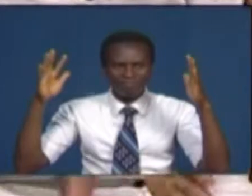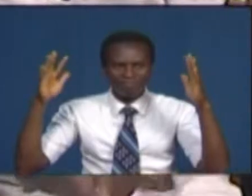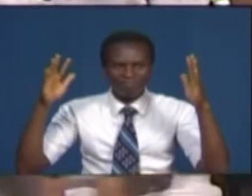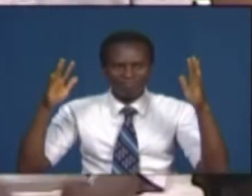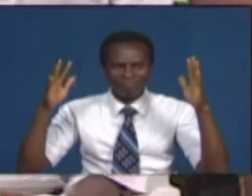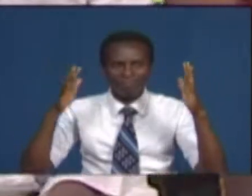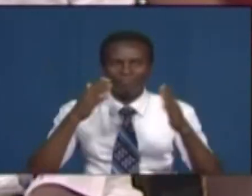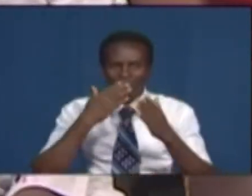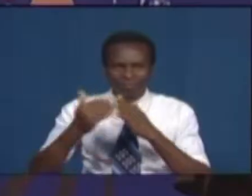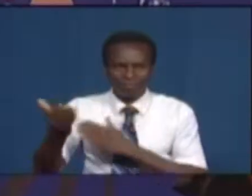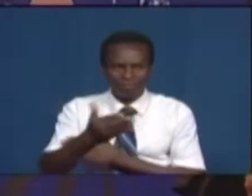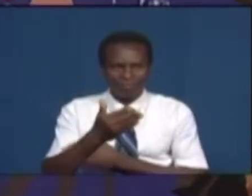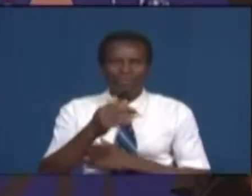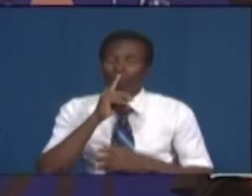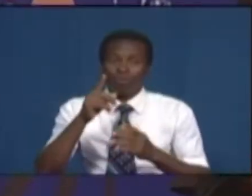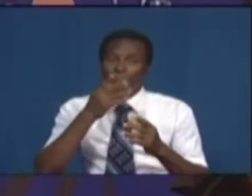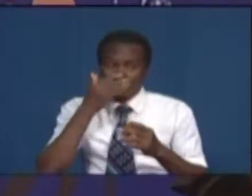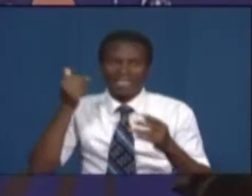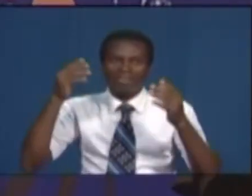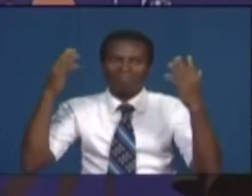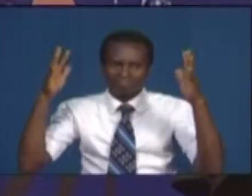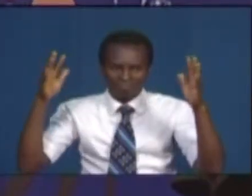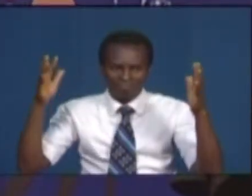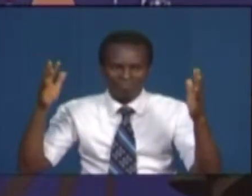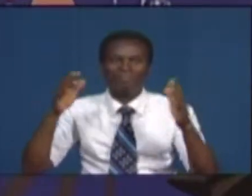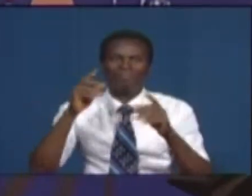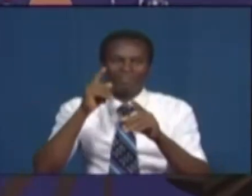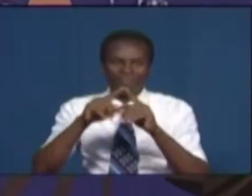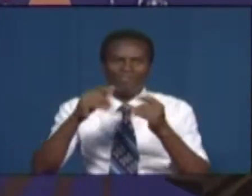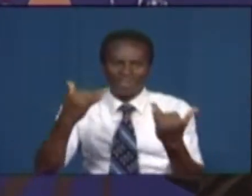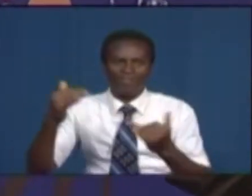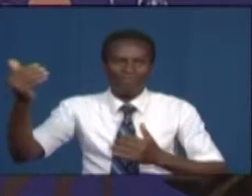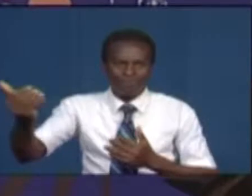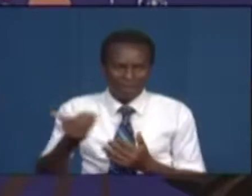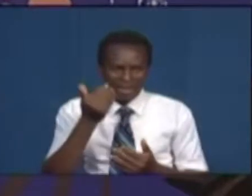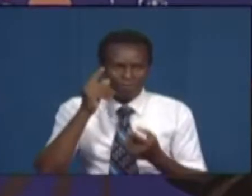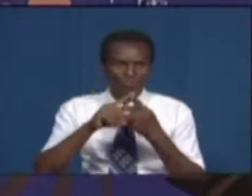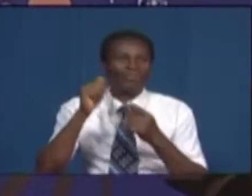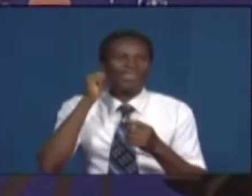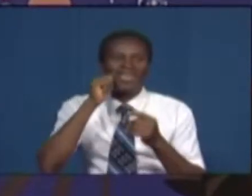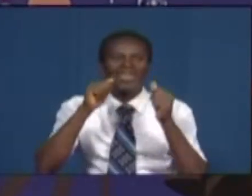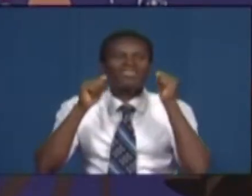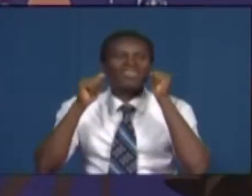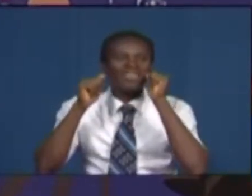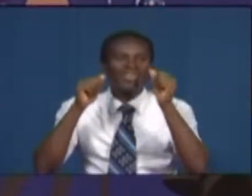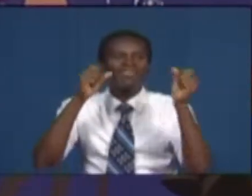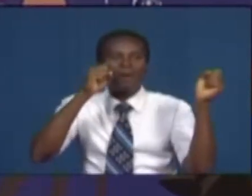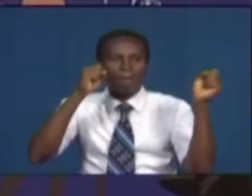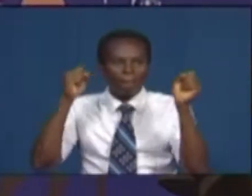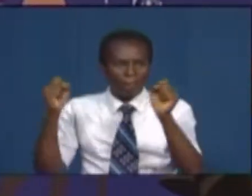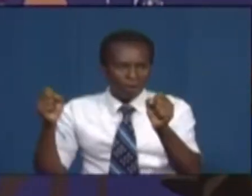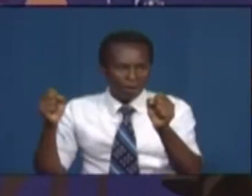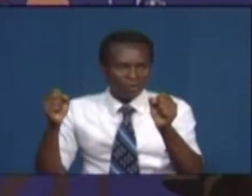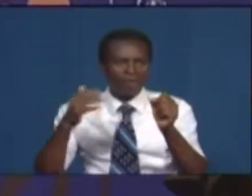Now, I'm going to come back for a better clap, but for now, you are welcome to the Girls Girls Power Talk Show. My name is Edith